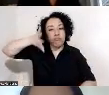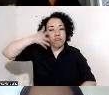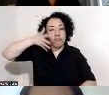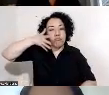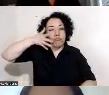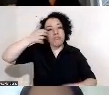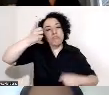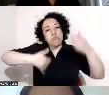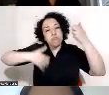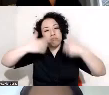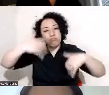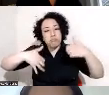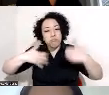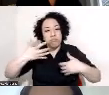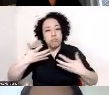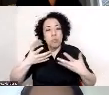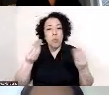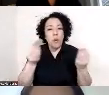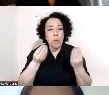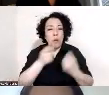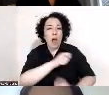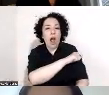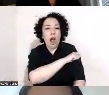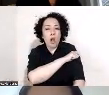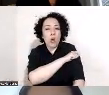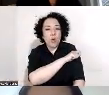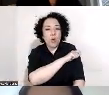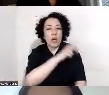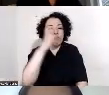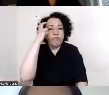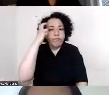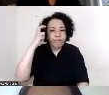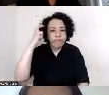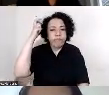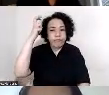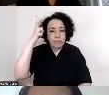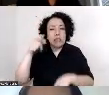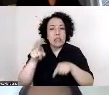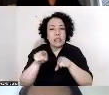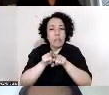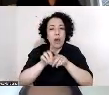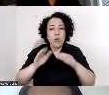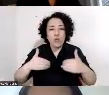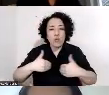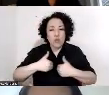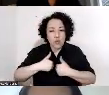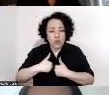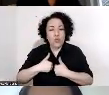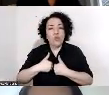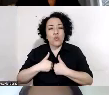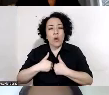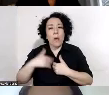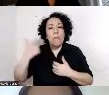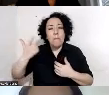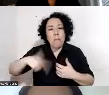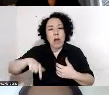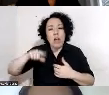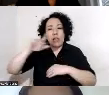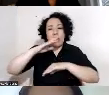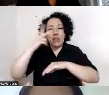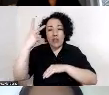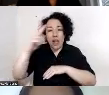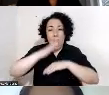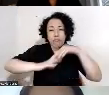um pouco mais sobre alunos com dupla excepcionalidade e autismo e também falar um pouquinho sobre as altas habilidades